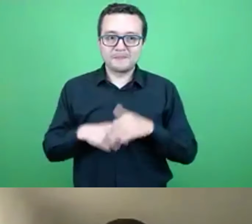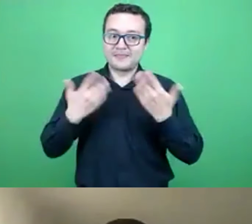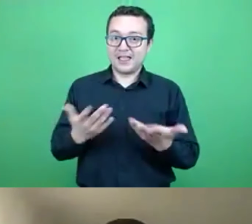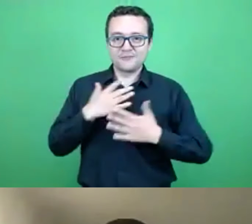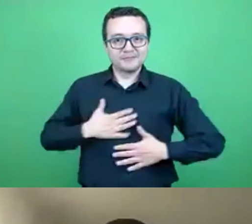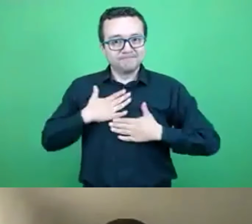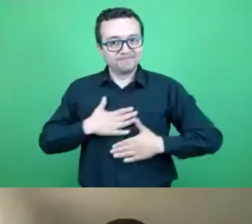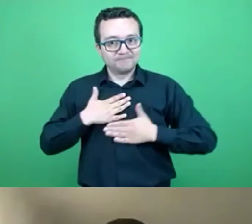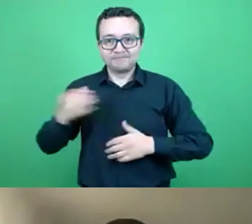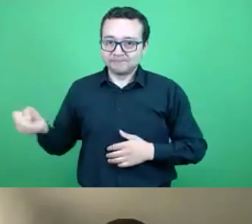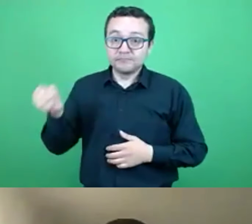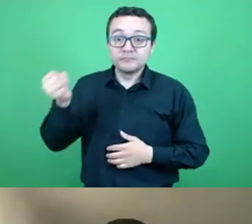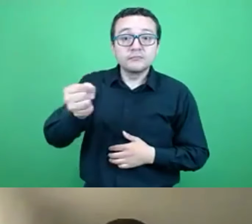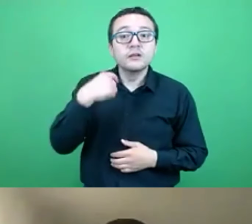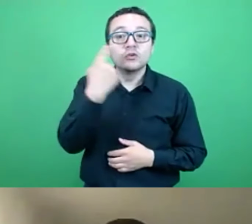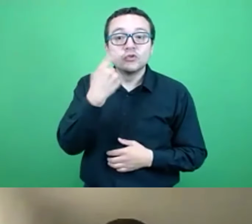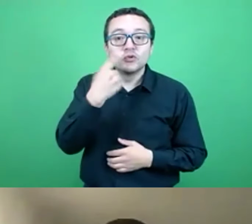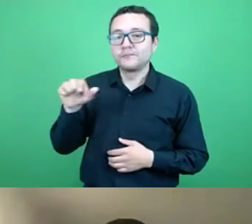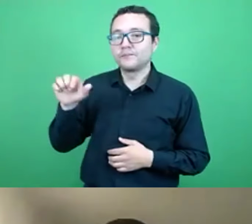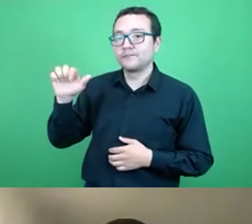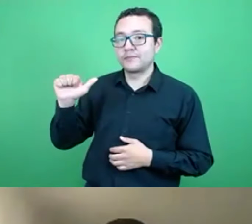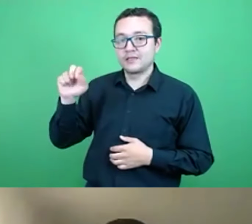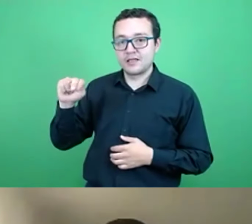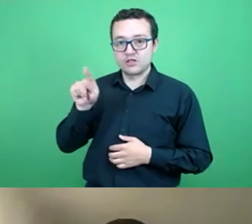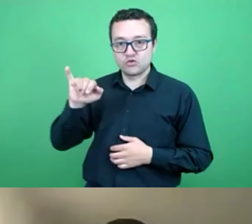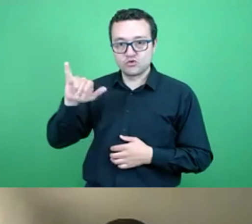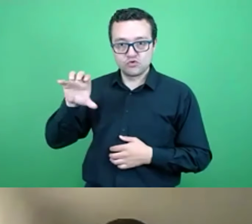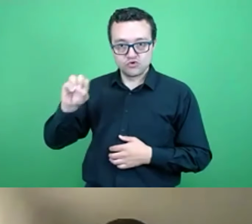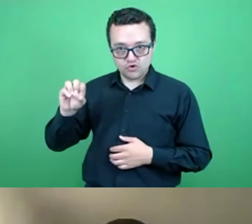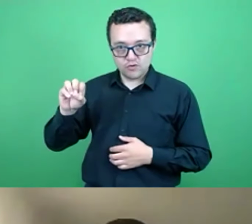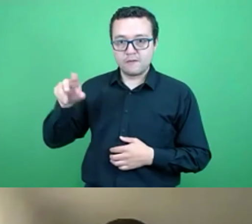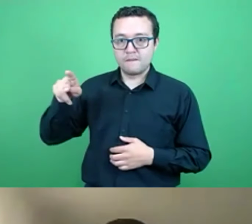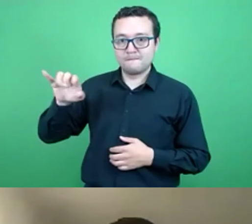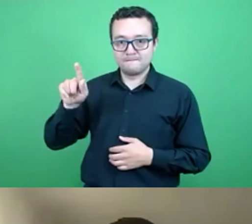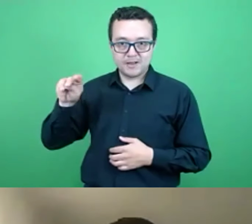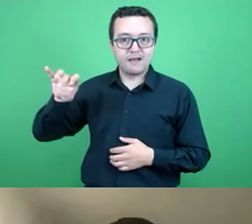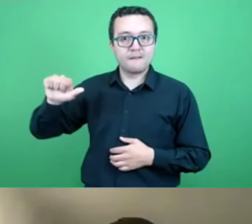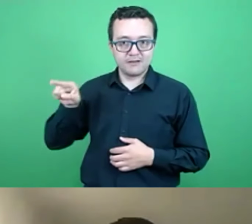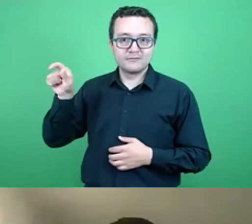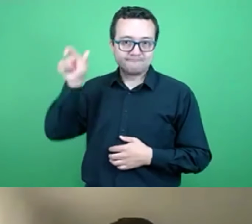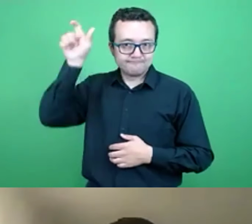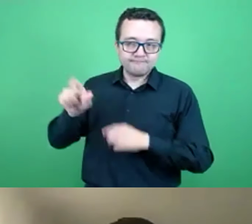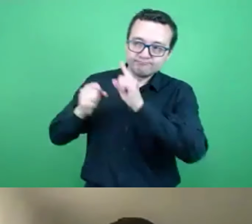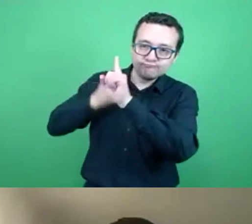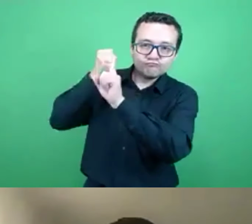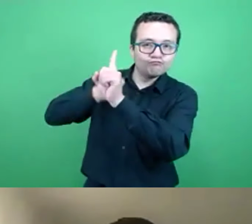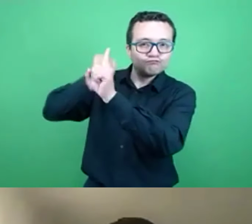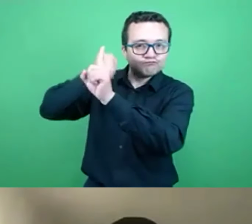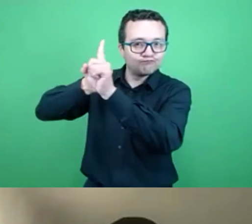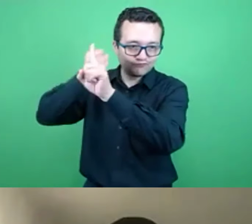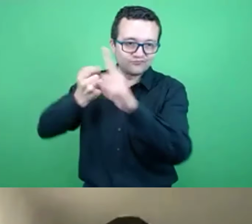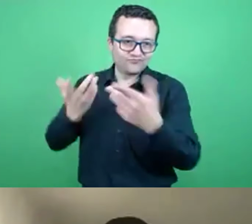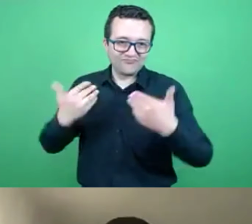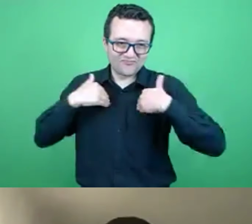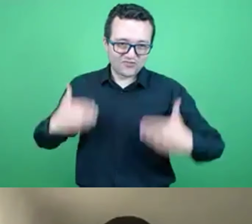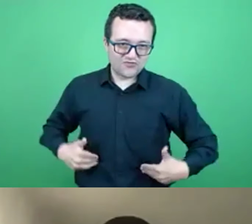is a human rights advocate and was also a former International Disability